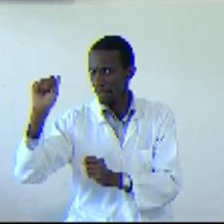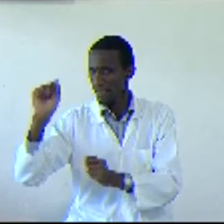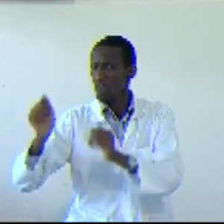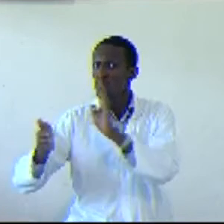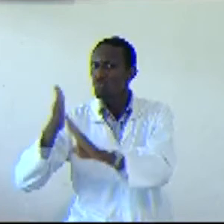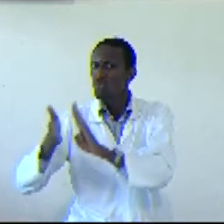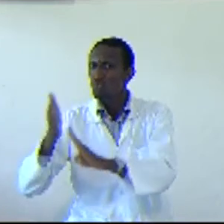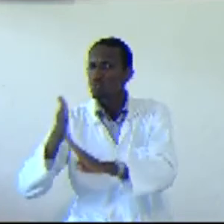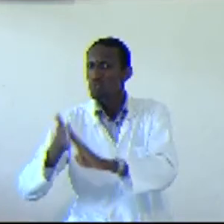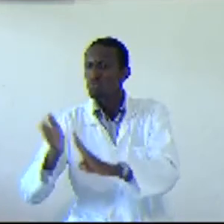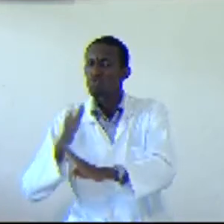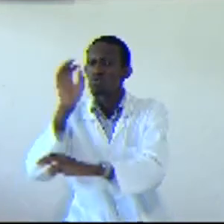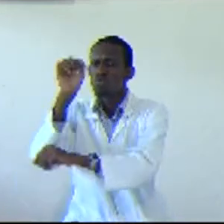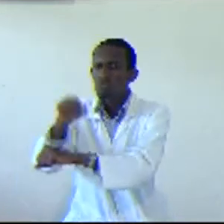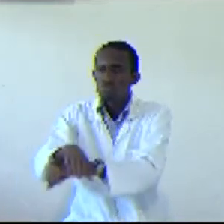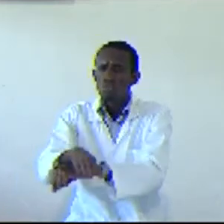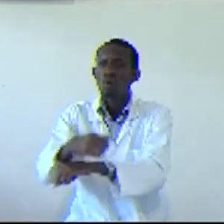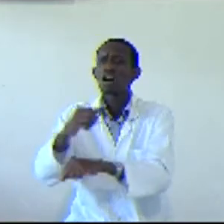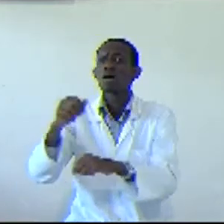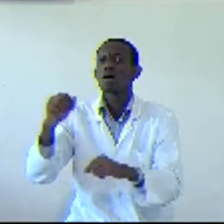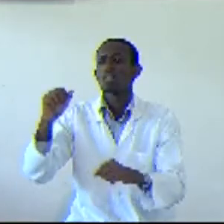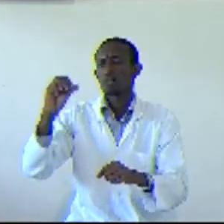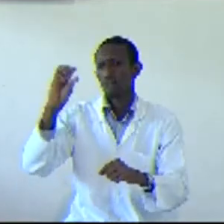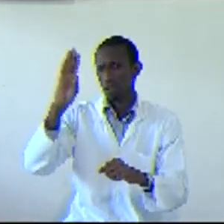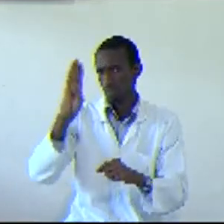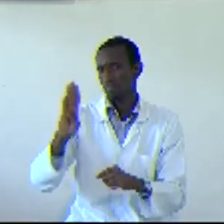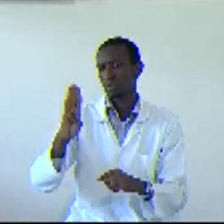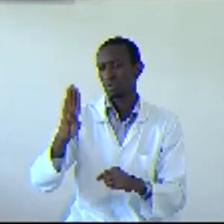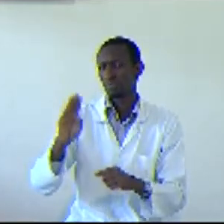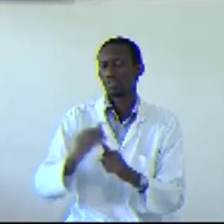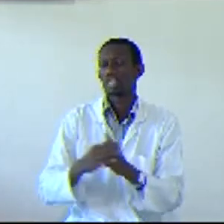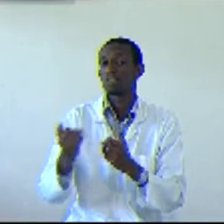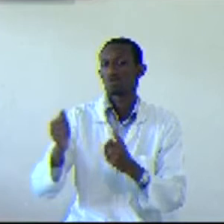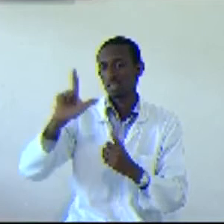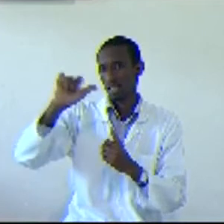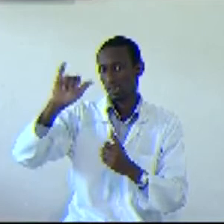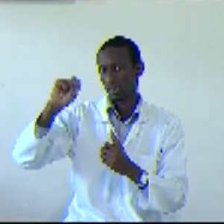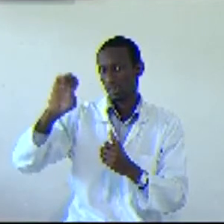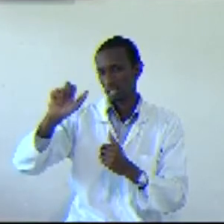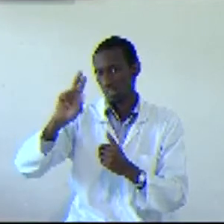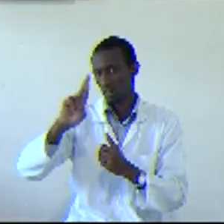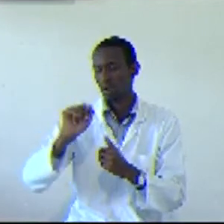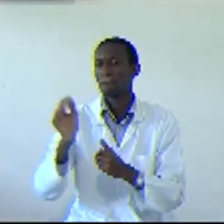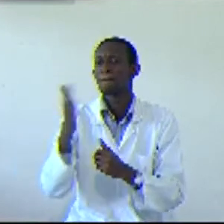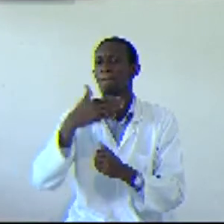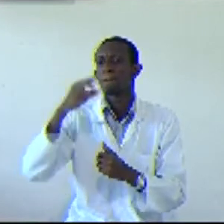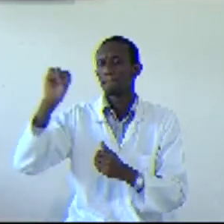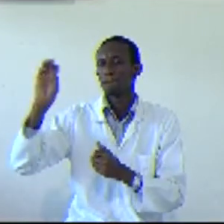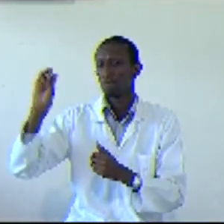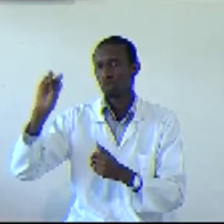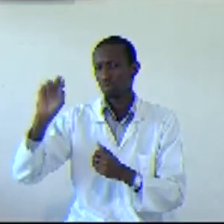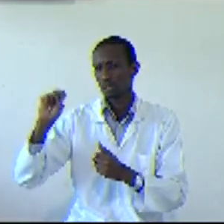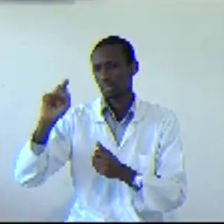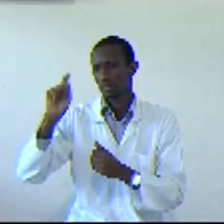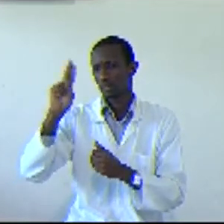more linear momentum. That's good. Now let's have the interpretation to